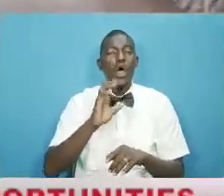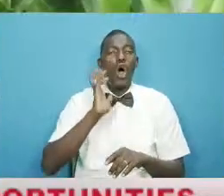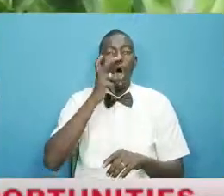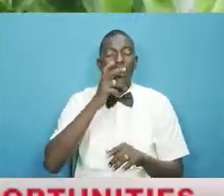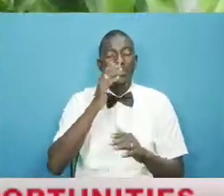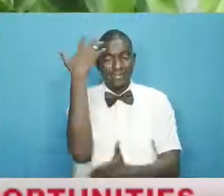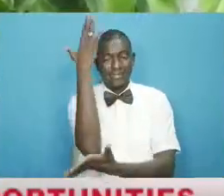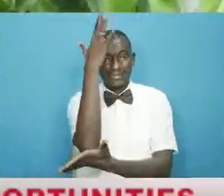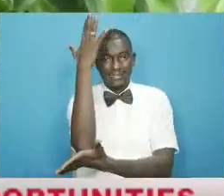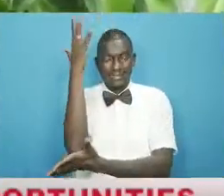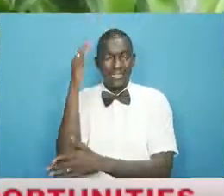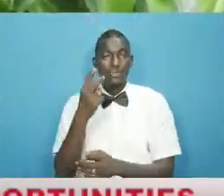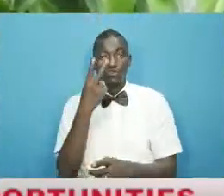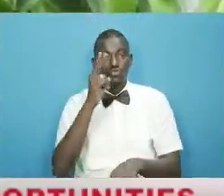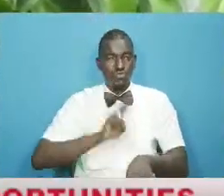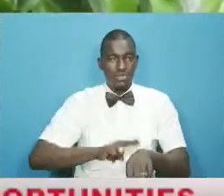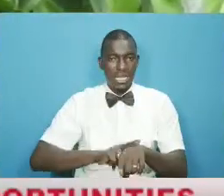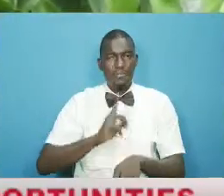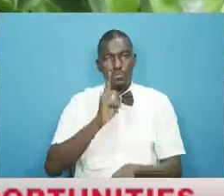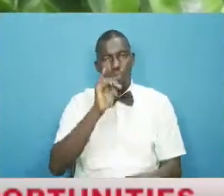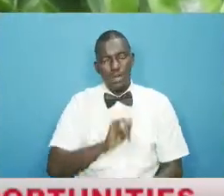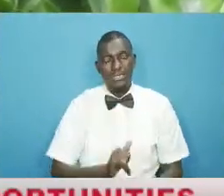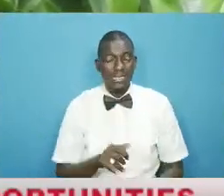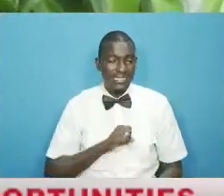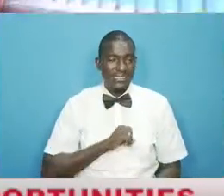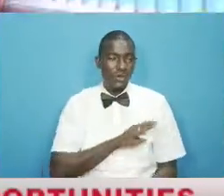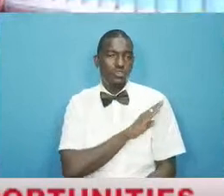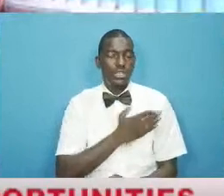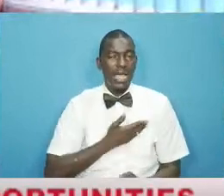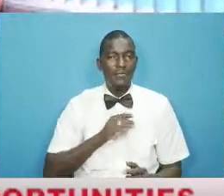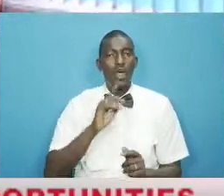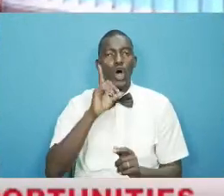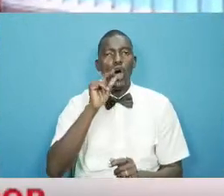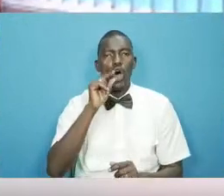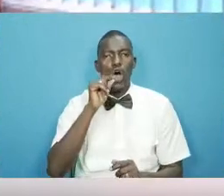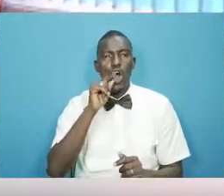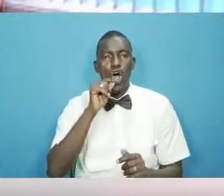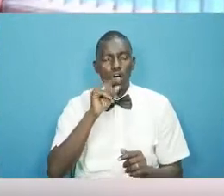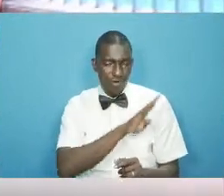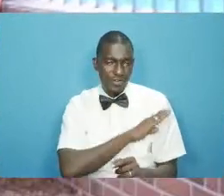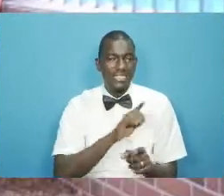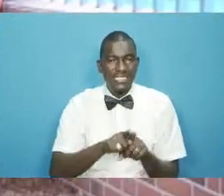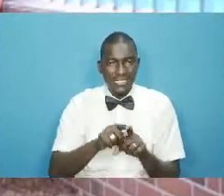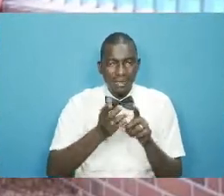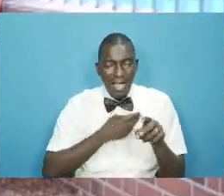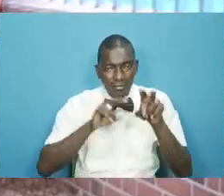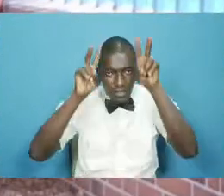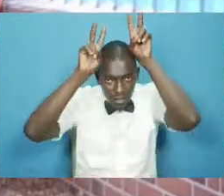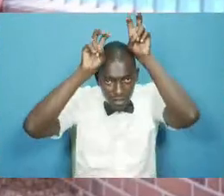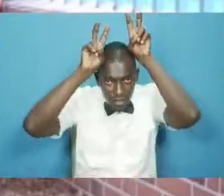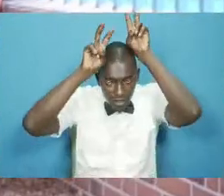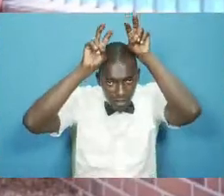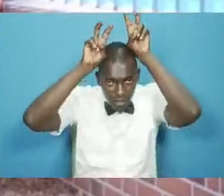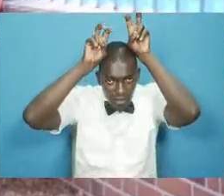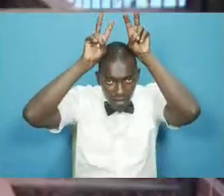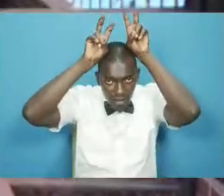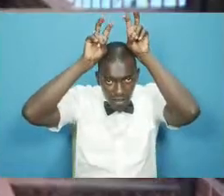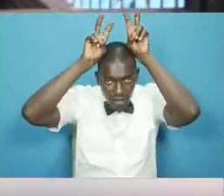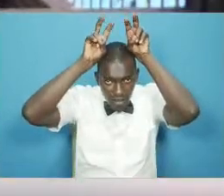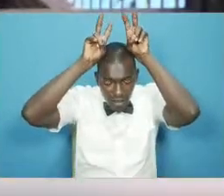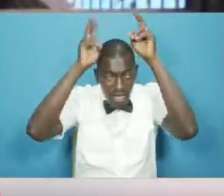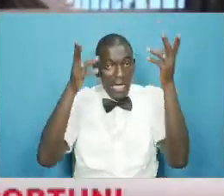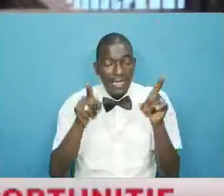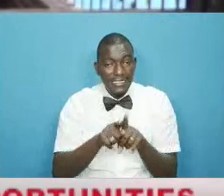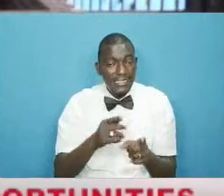harvested, at least twice a year. He also has a poultry farm and rears rabbits. However, the one stock that keeps